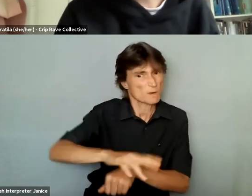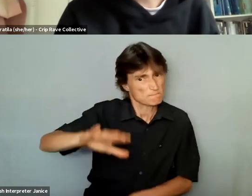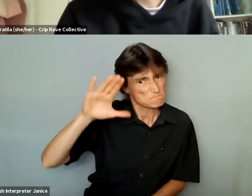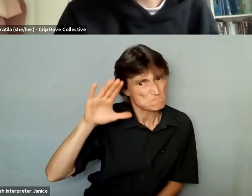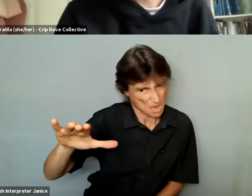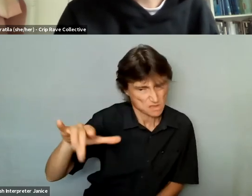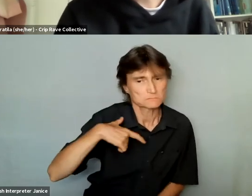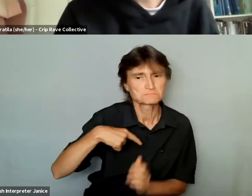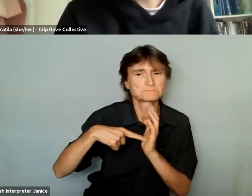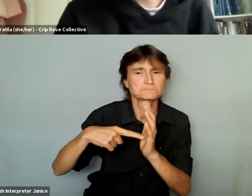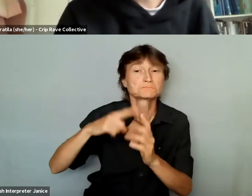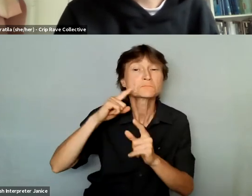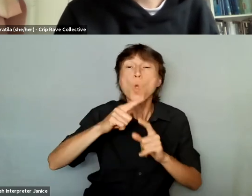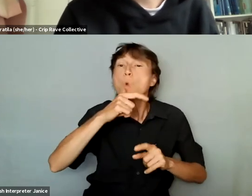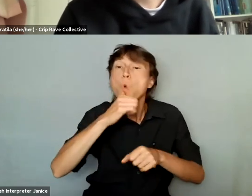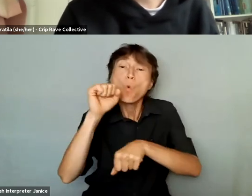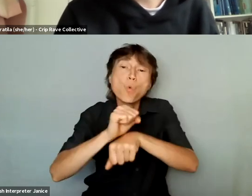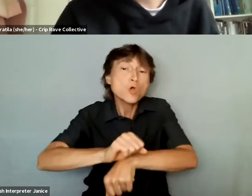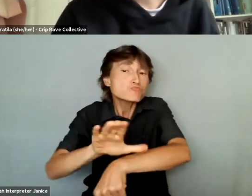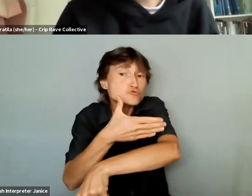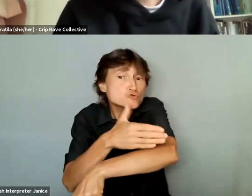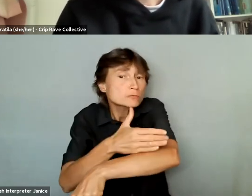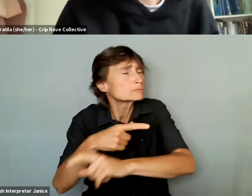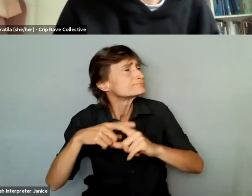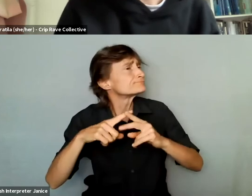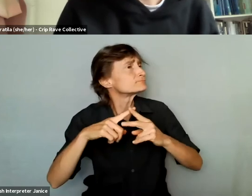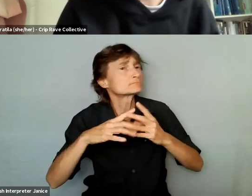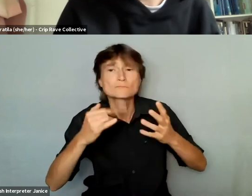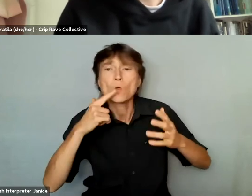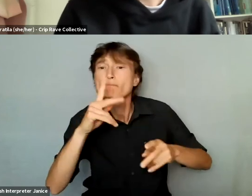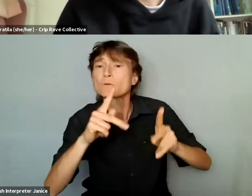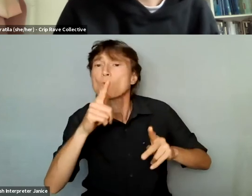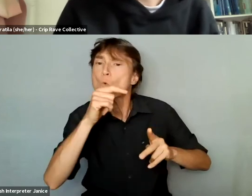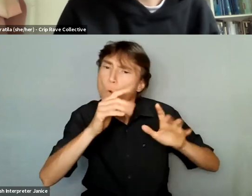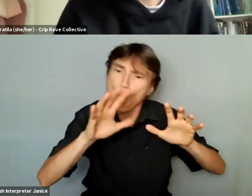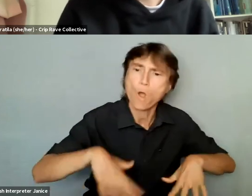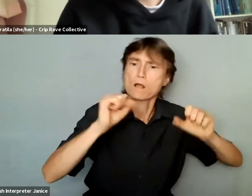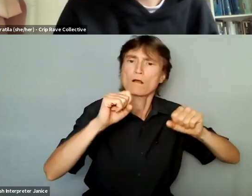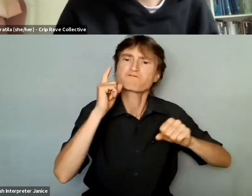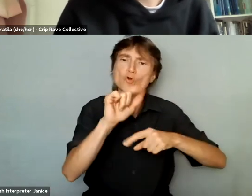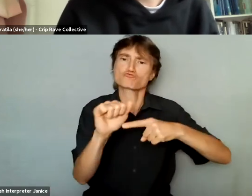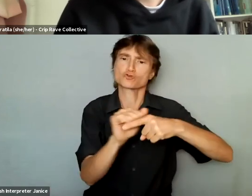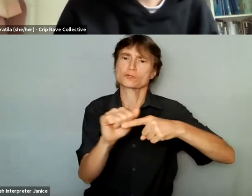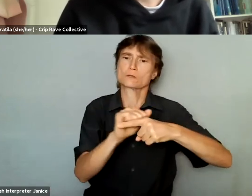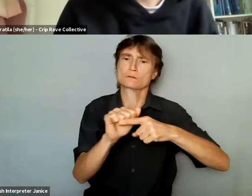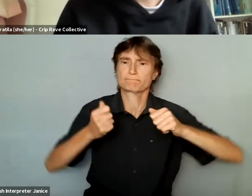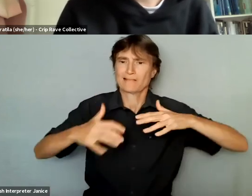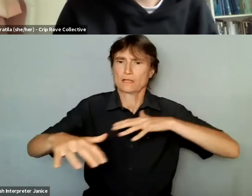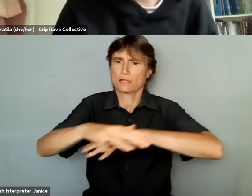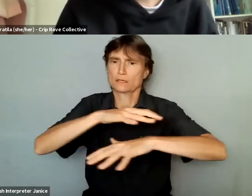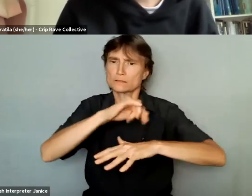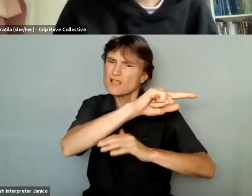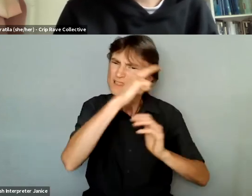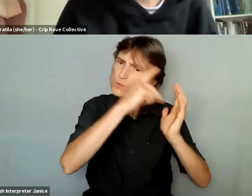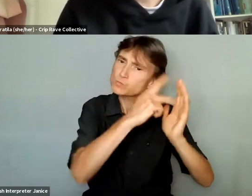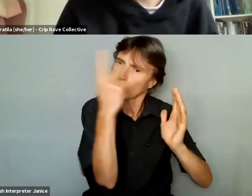folks in the music industry or folks running rehearsal spaces or anything like that can take into account. And even just having, you